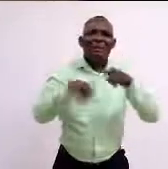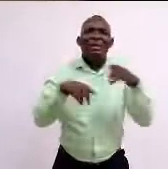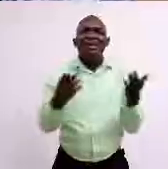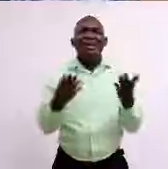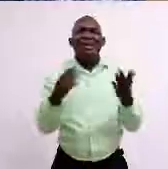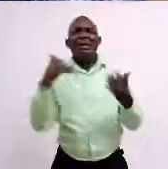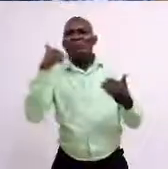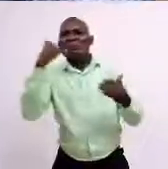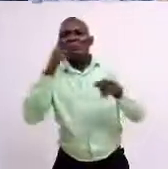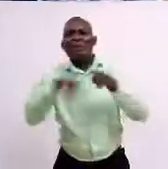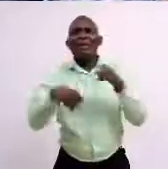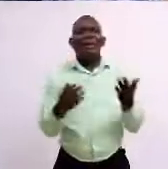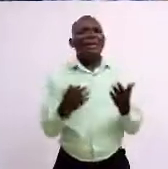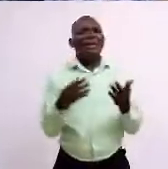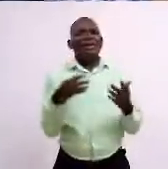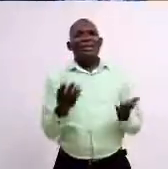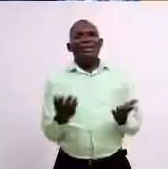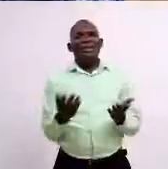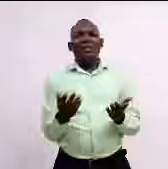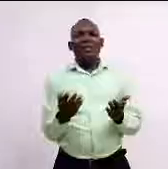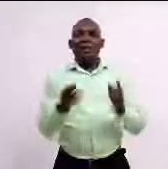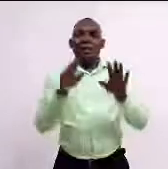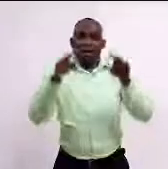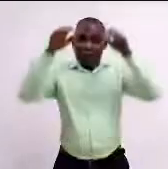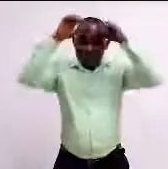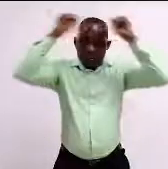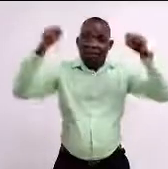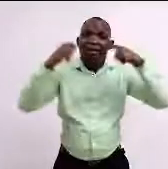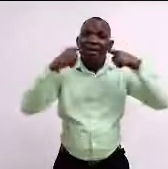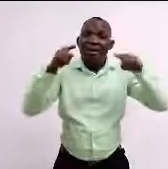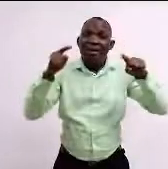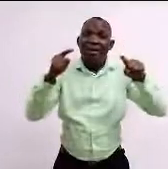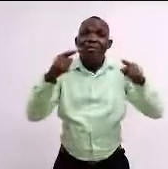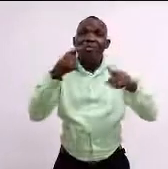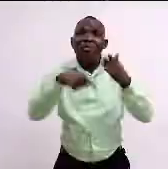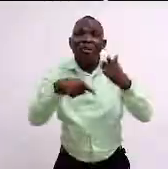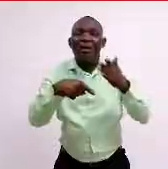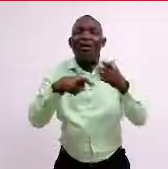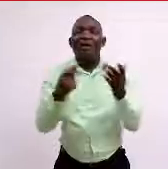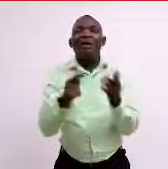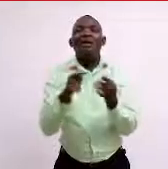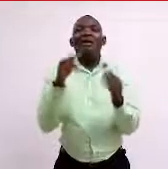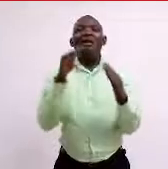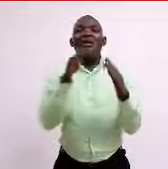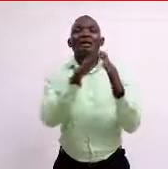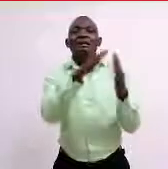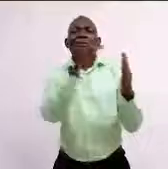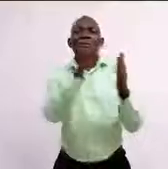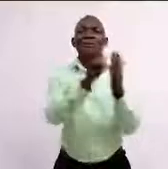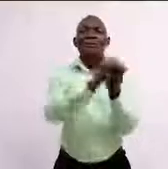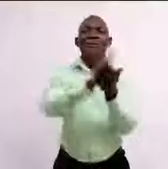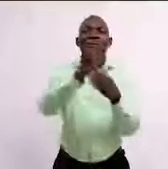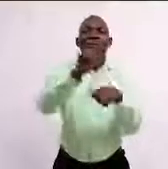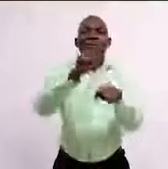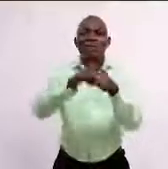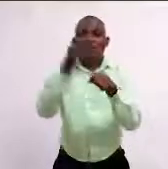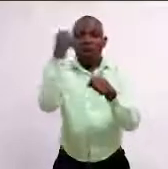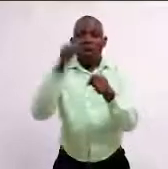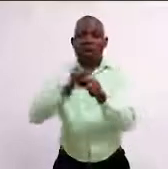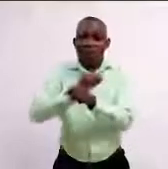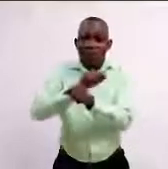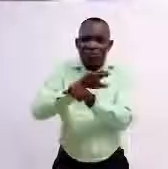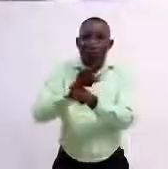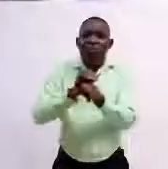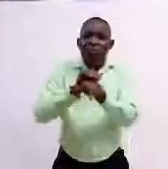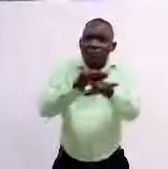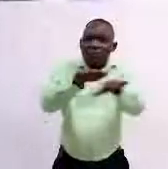one exists. It gives the place a whole retreat feel. Following the press conference, His Excellency has announced the lockdown for the next 2 weeks due